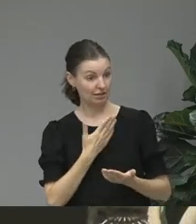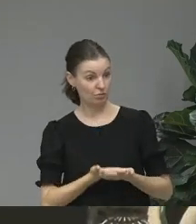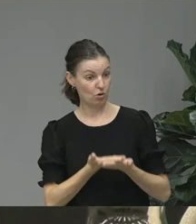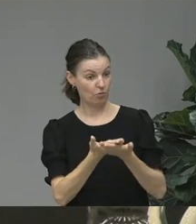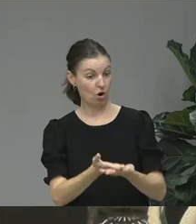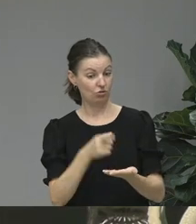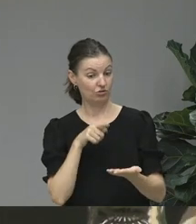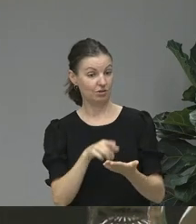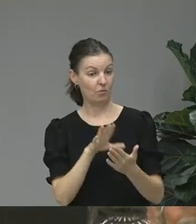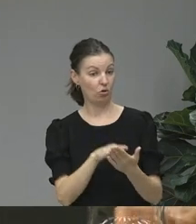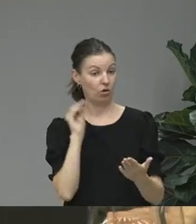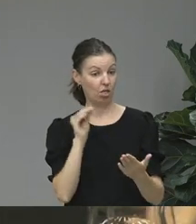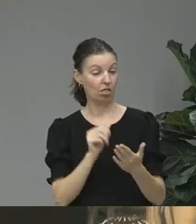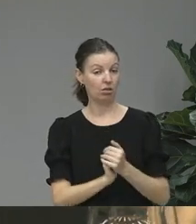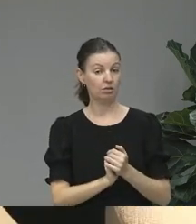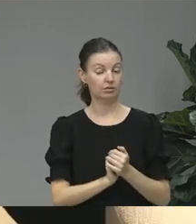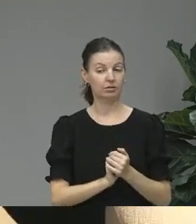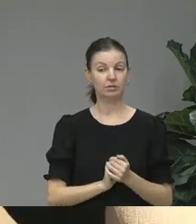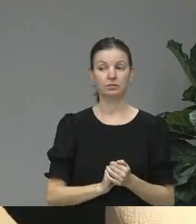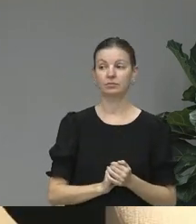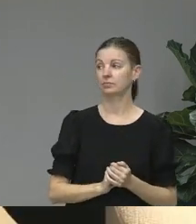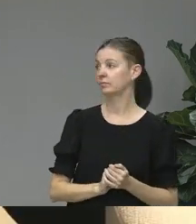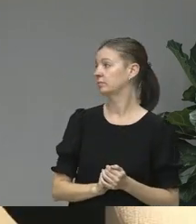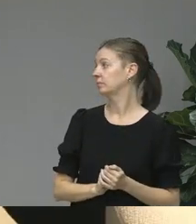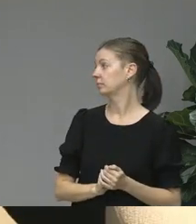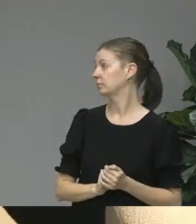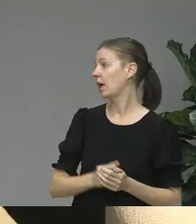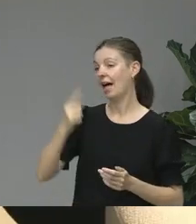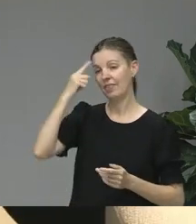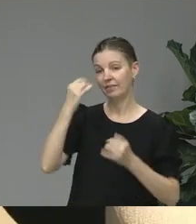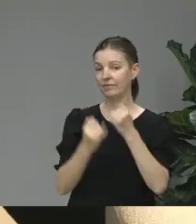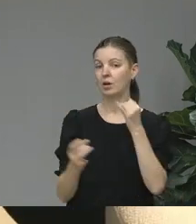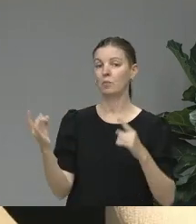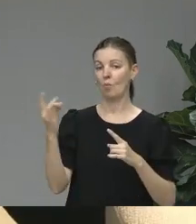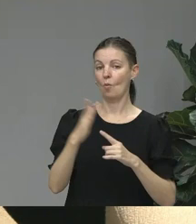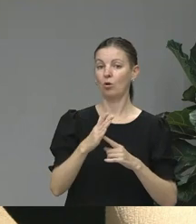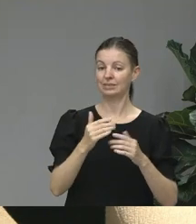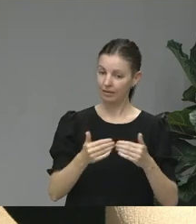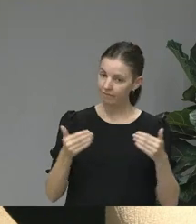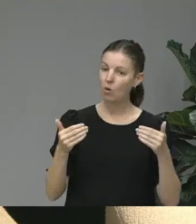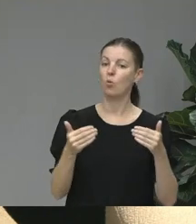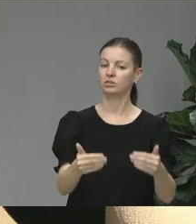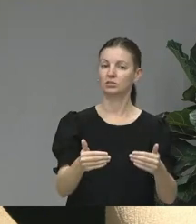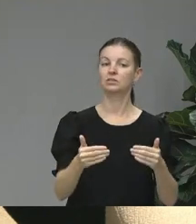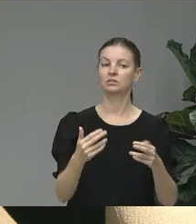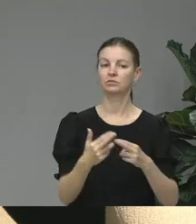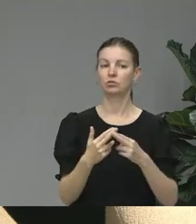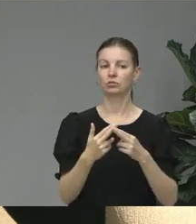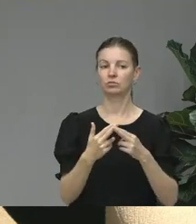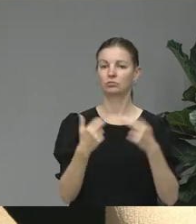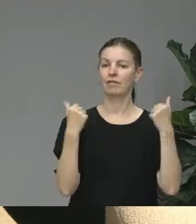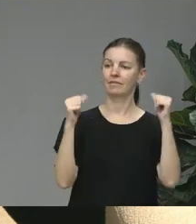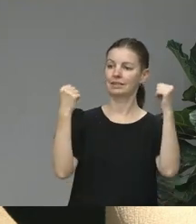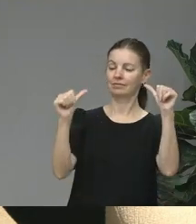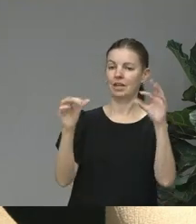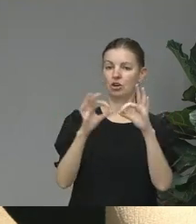and what do you think of the coverage? I think it's a really important step forward to effectively not make